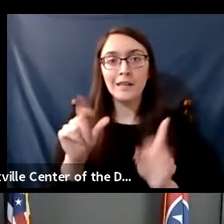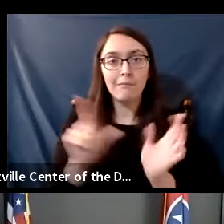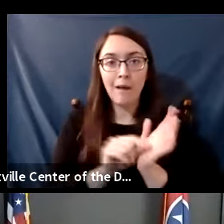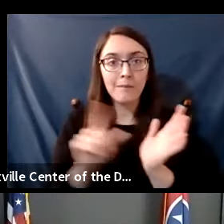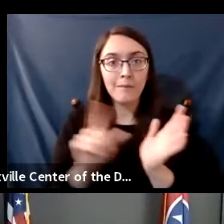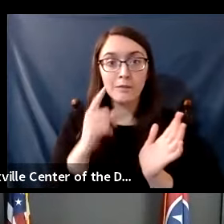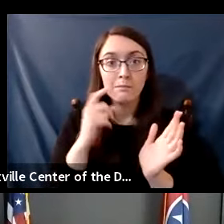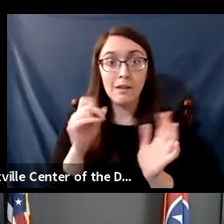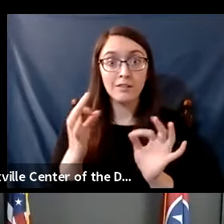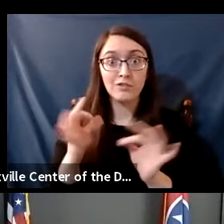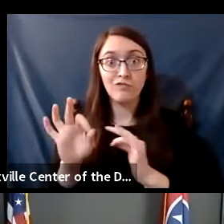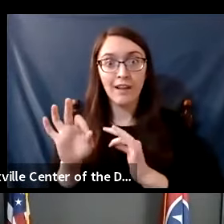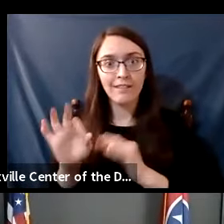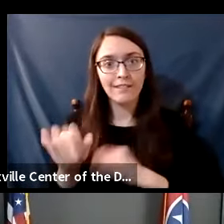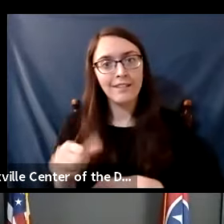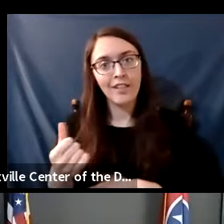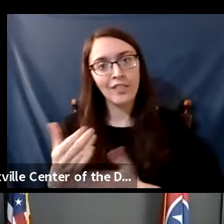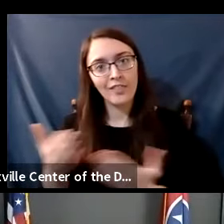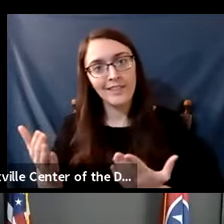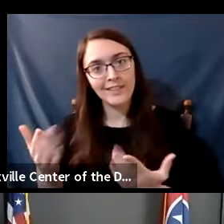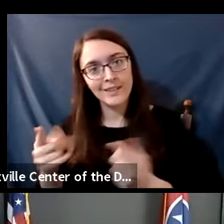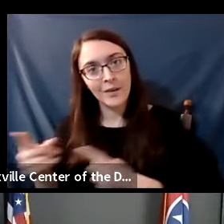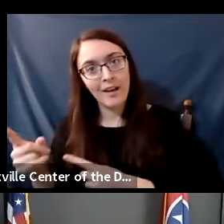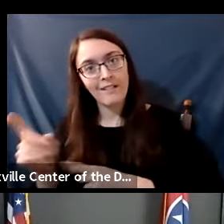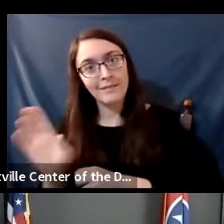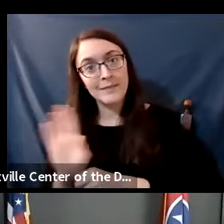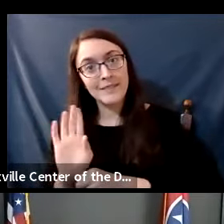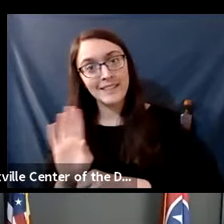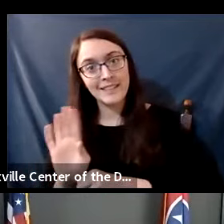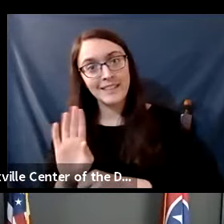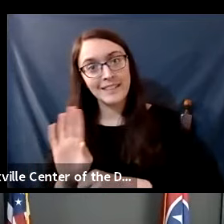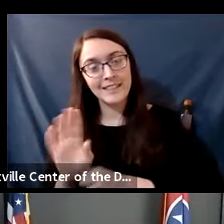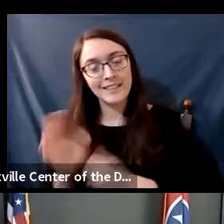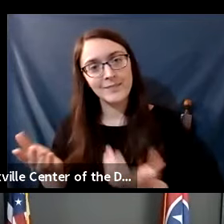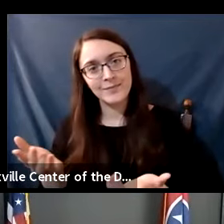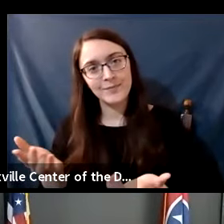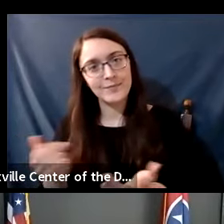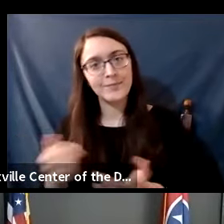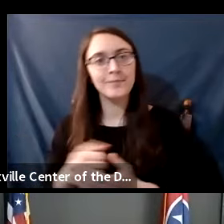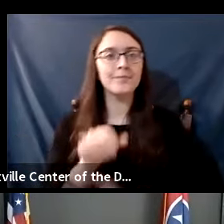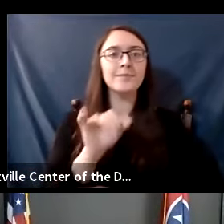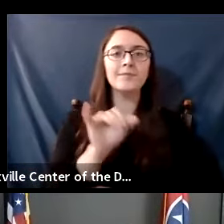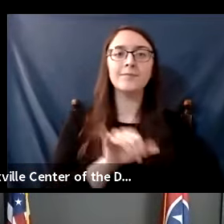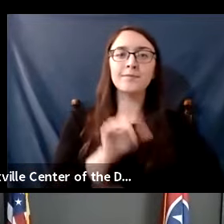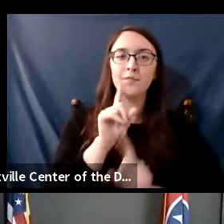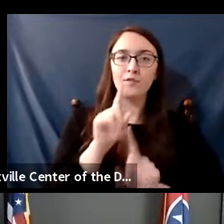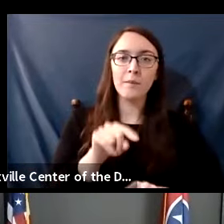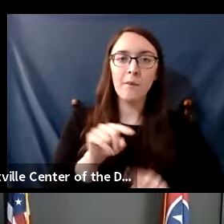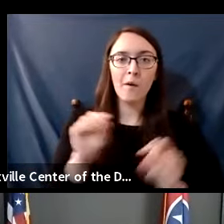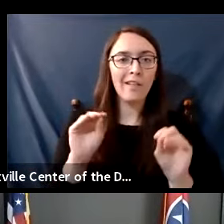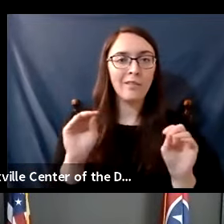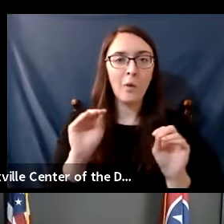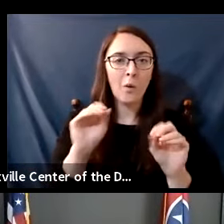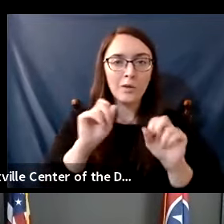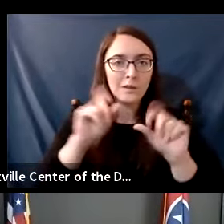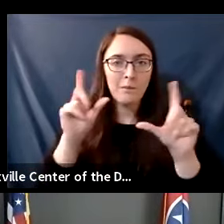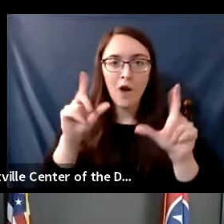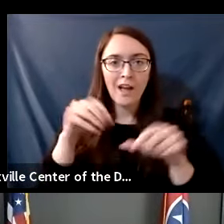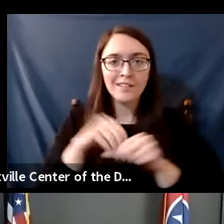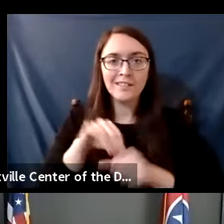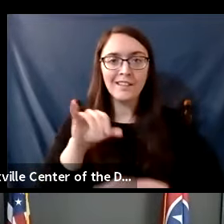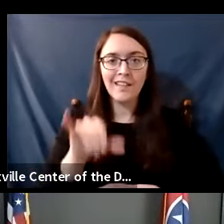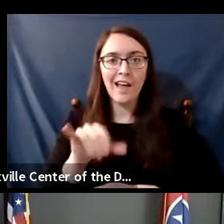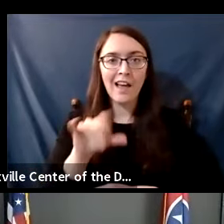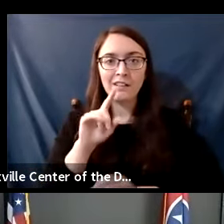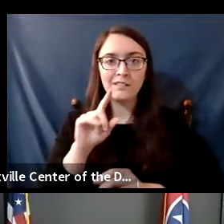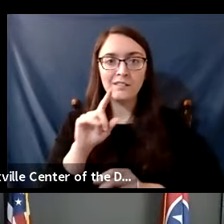other things and busy doing some other stuff. So this report, there really are no surprises in this report.